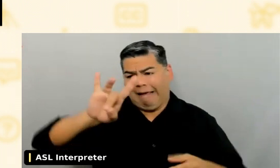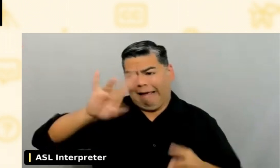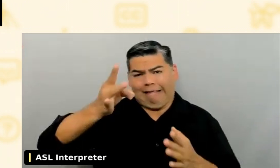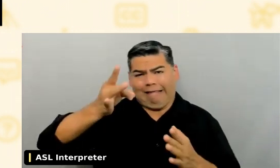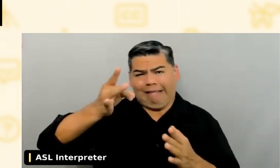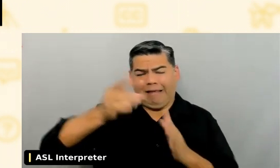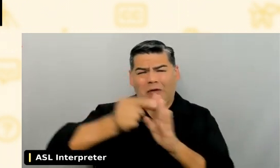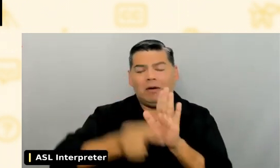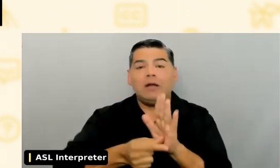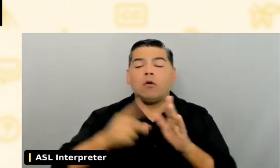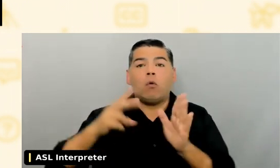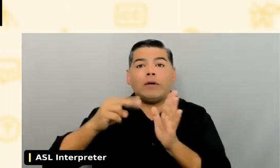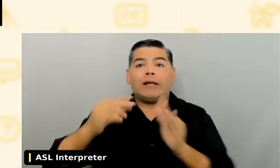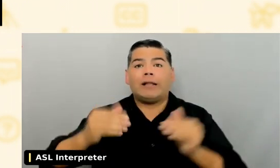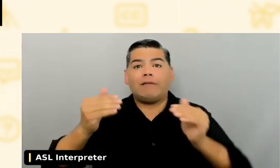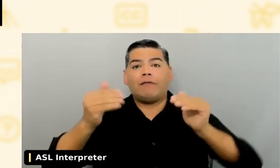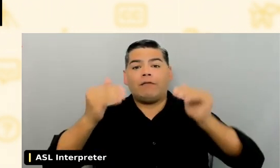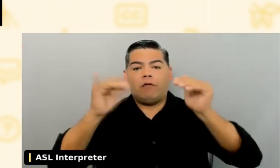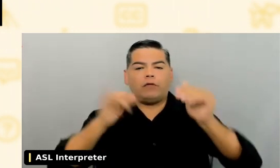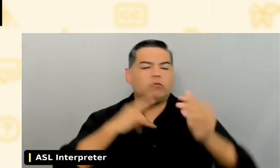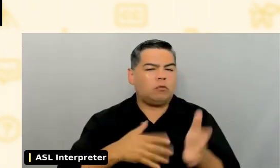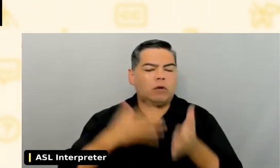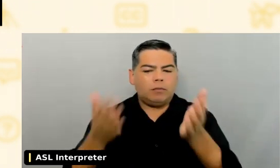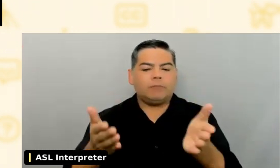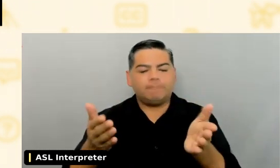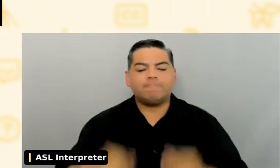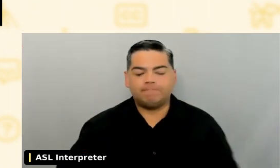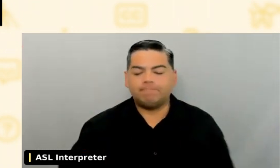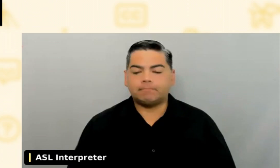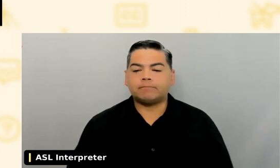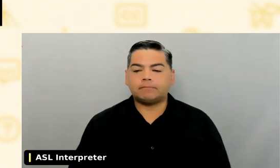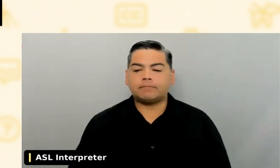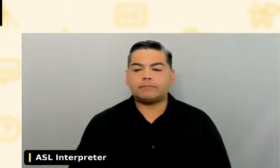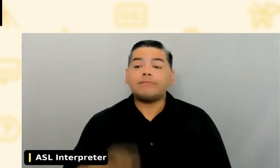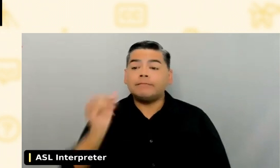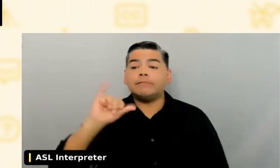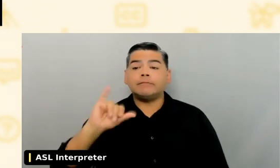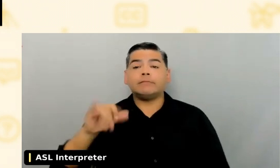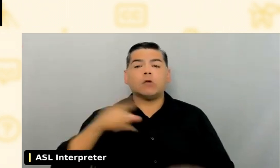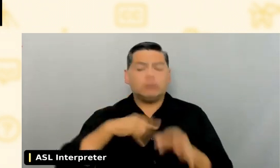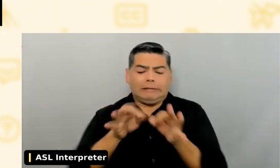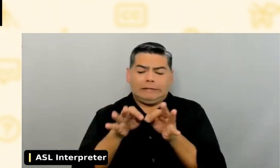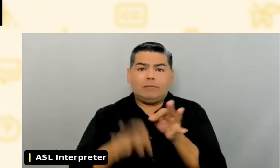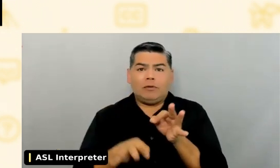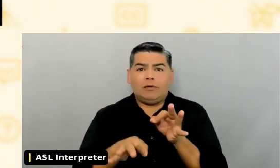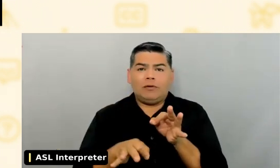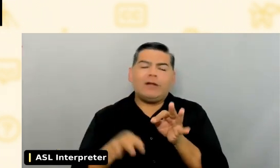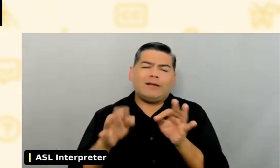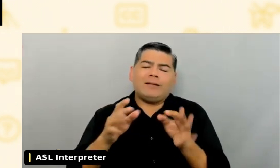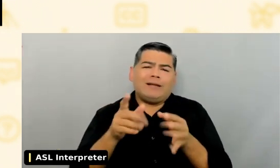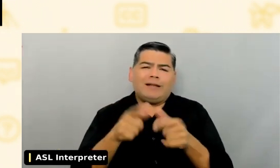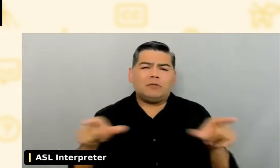level. So that's what I would recommend. And use simple and plain language as much as